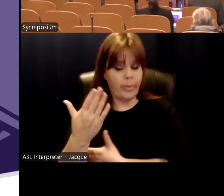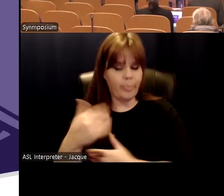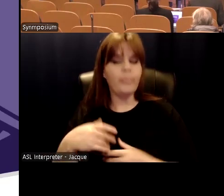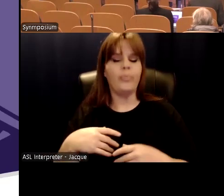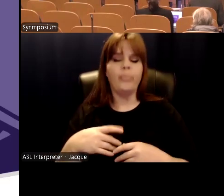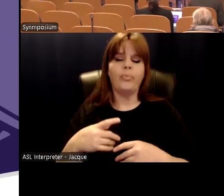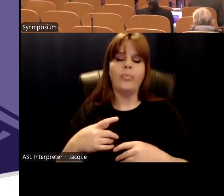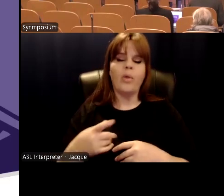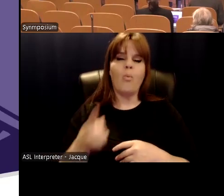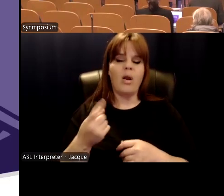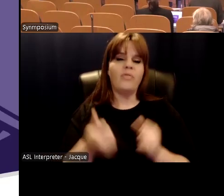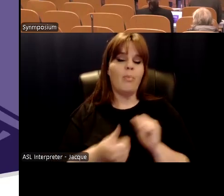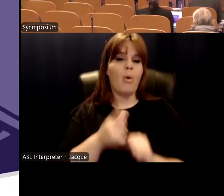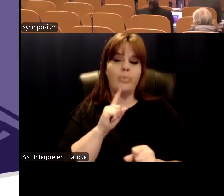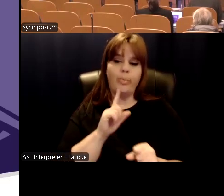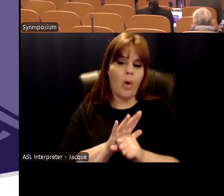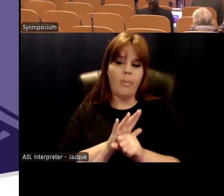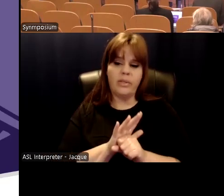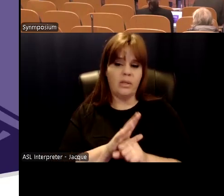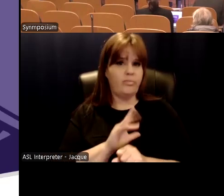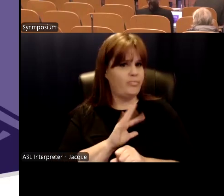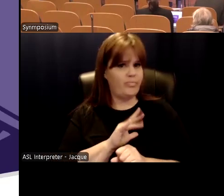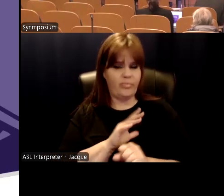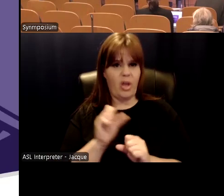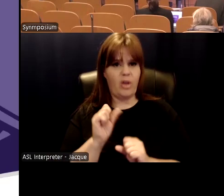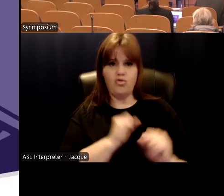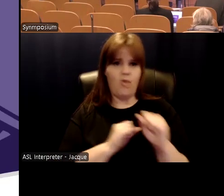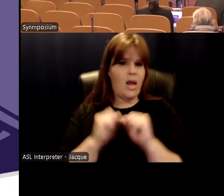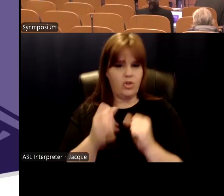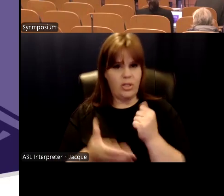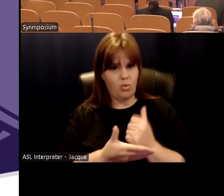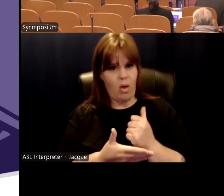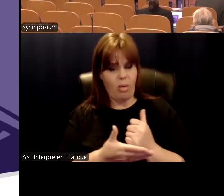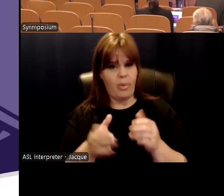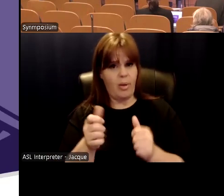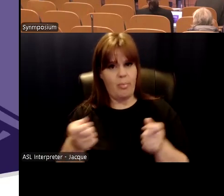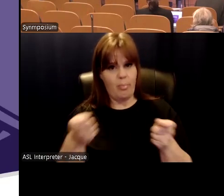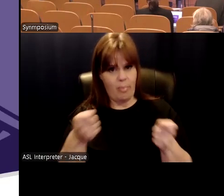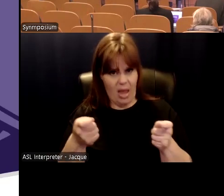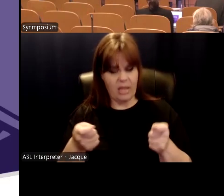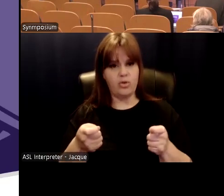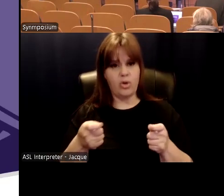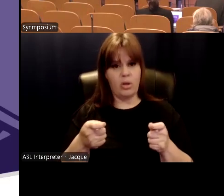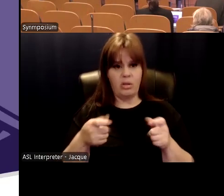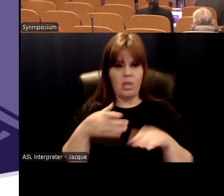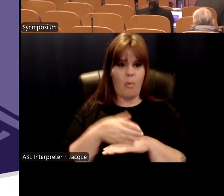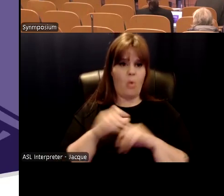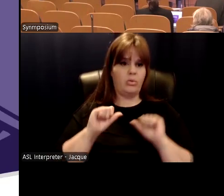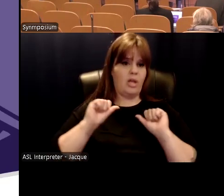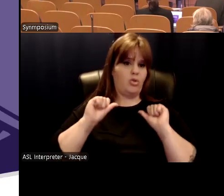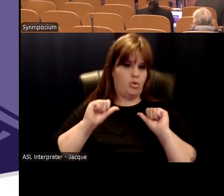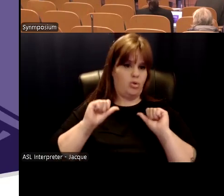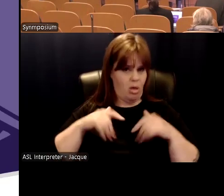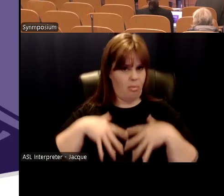most promising strategies for helping to manage post-exertional malaise. And it